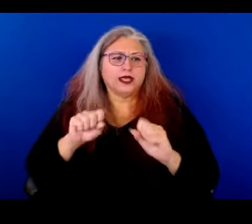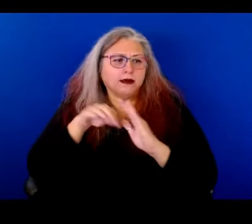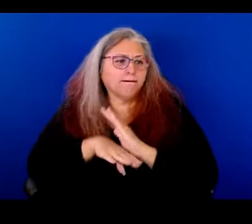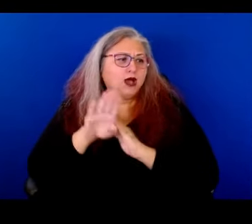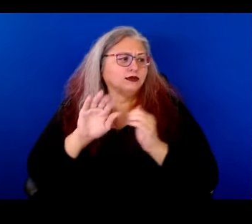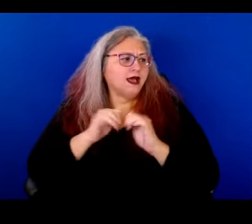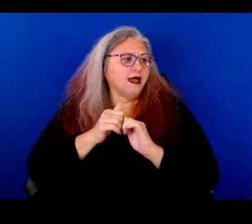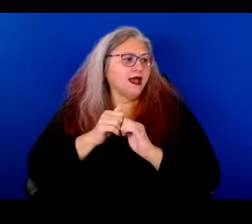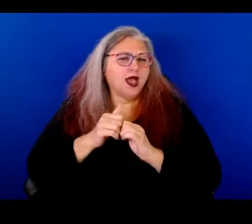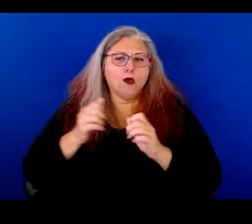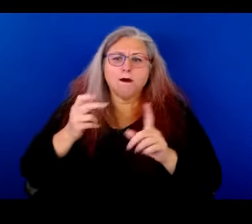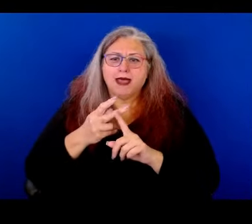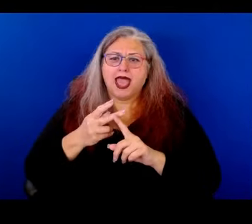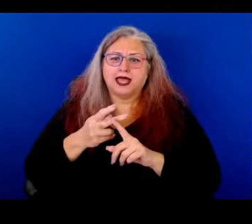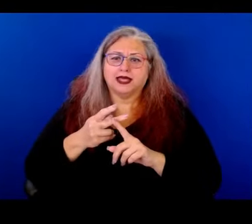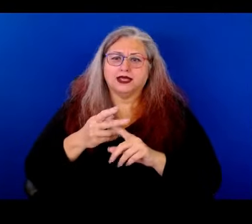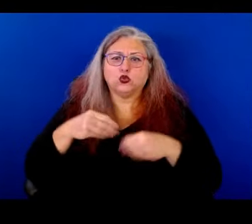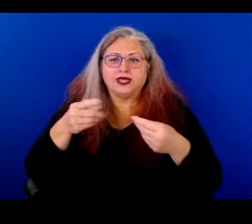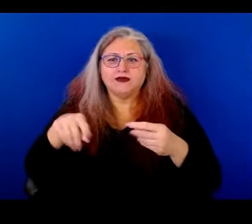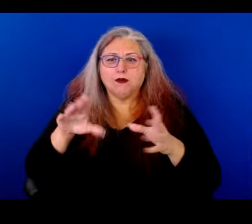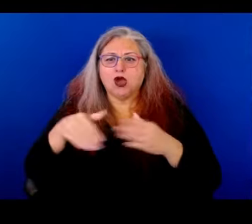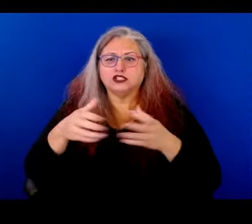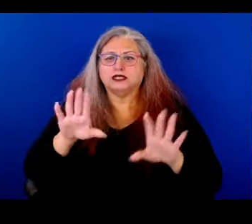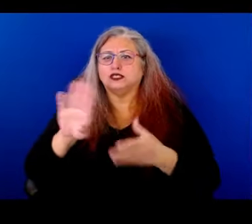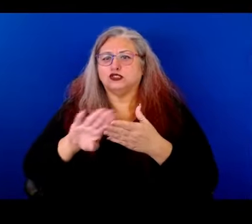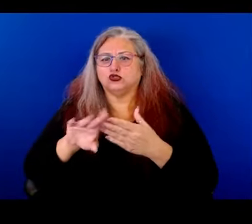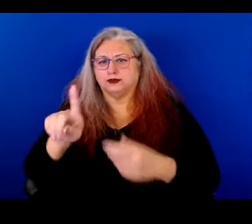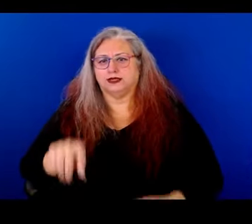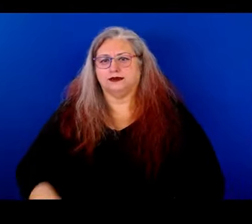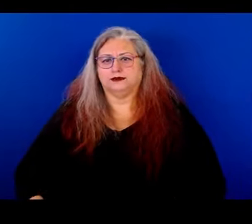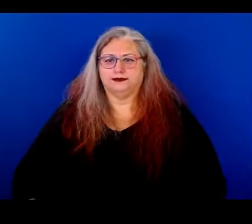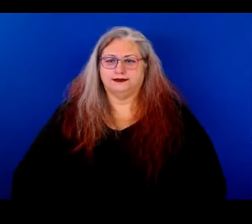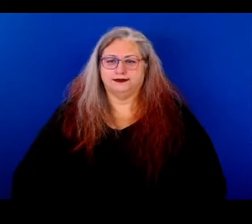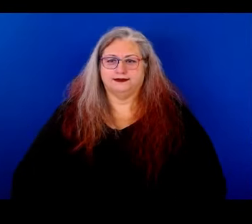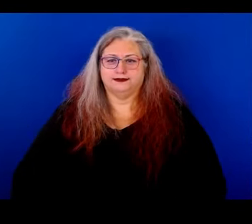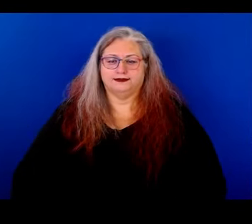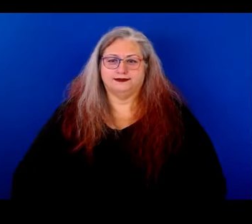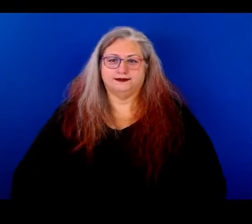from that? You give them all a chance. Excuse me.